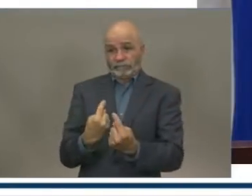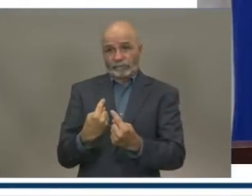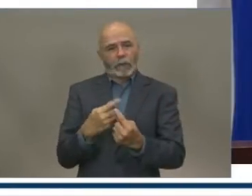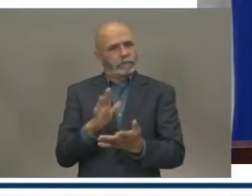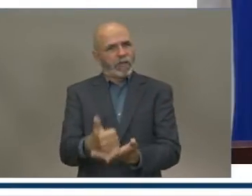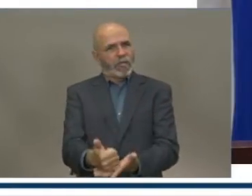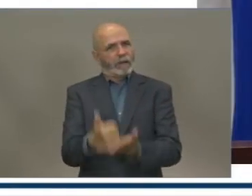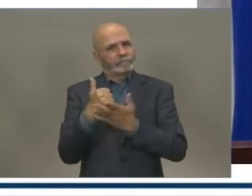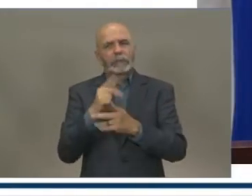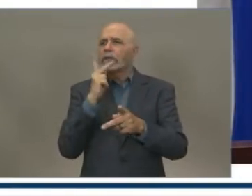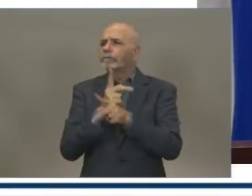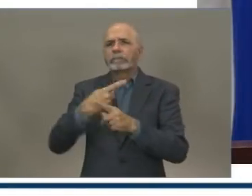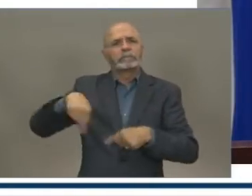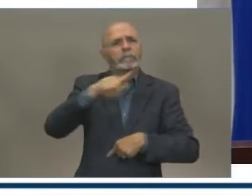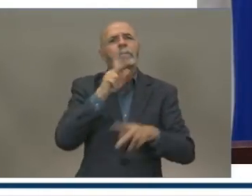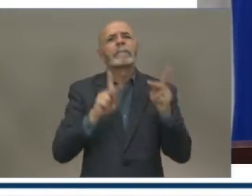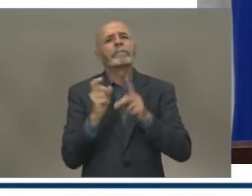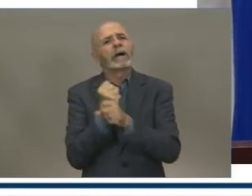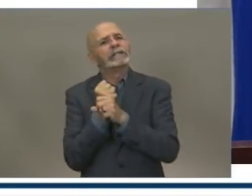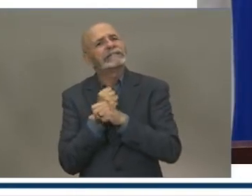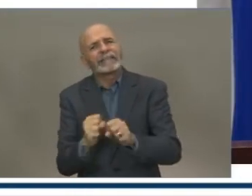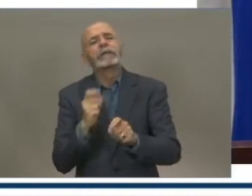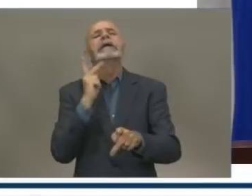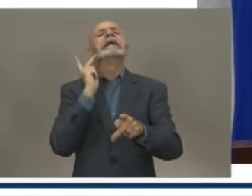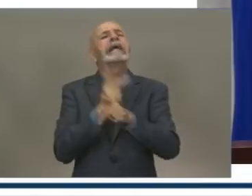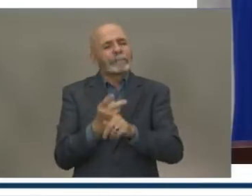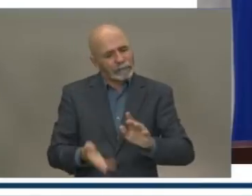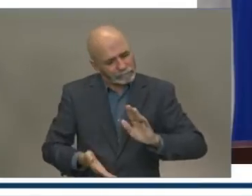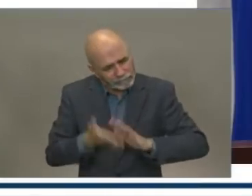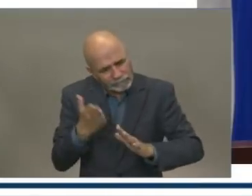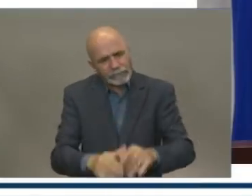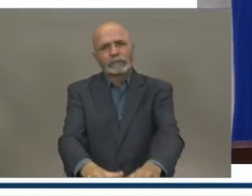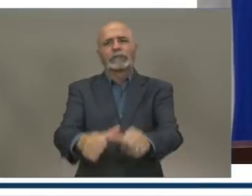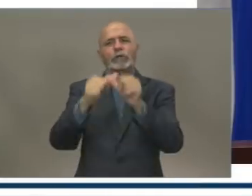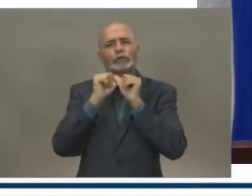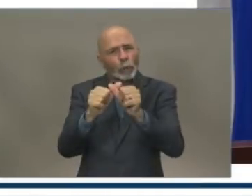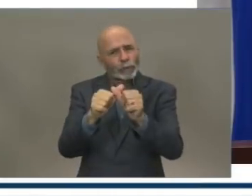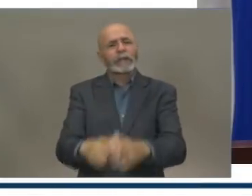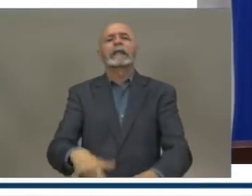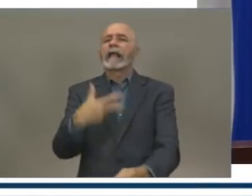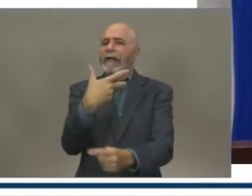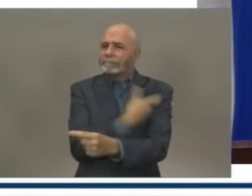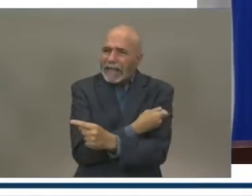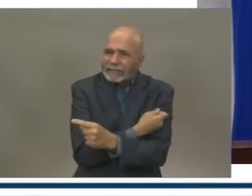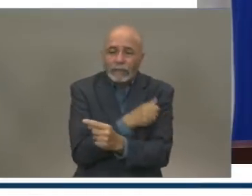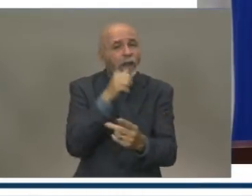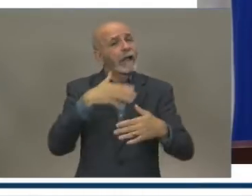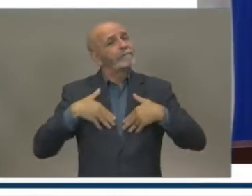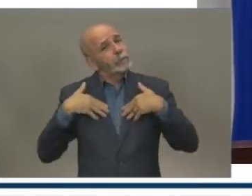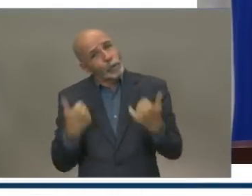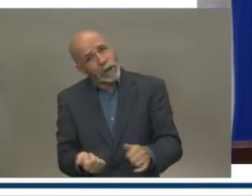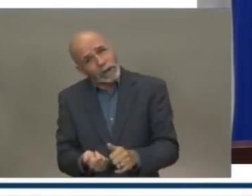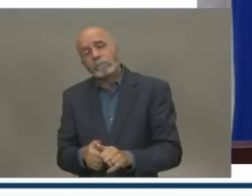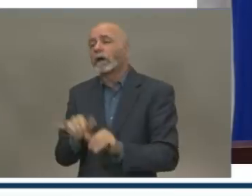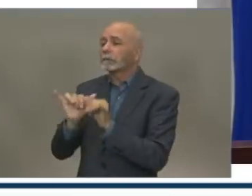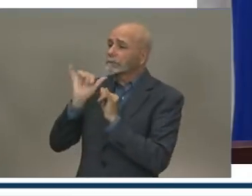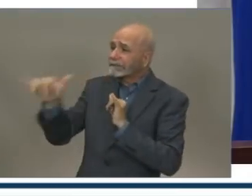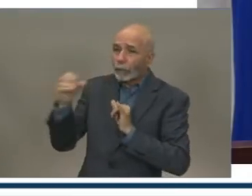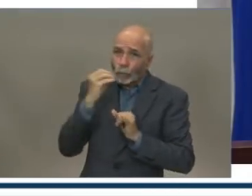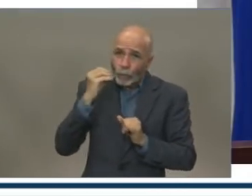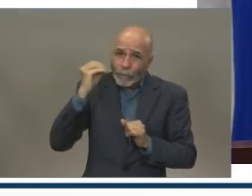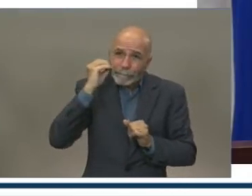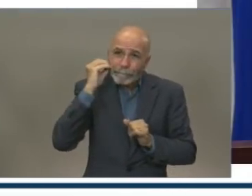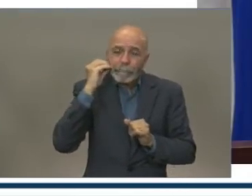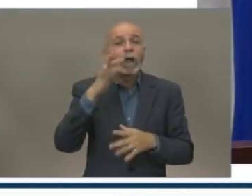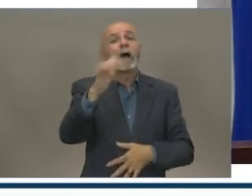asking you, all of us, to keep at it. Continue to get vaccinated. Stay home if you're sick. Keep up the daily health